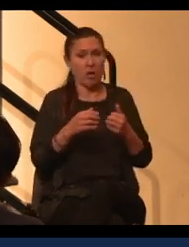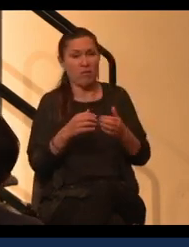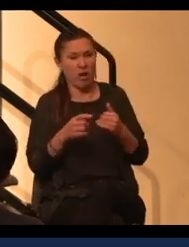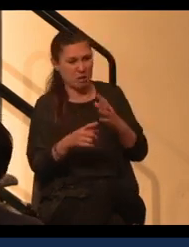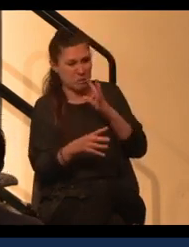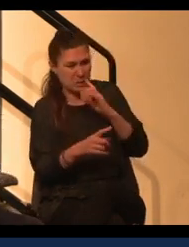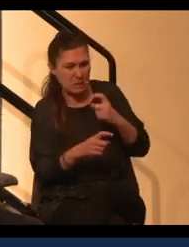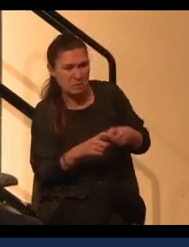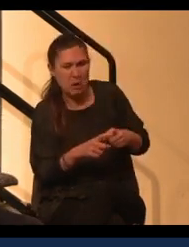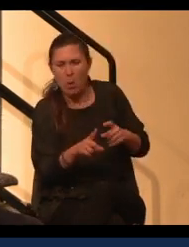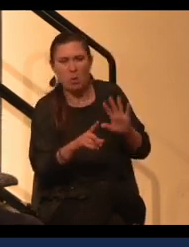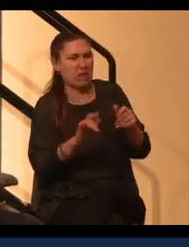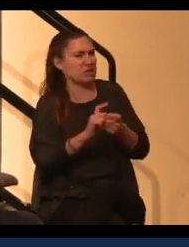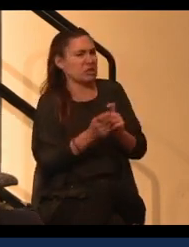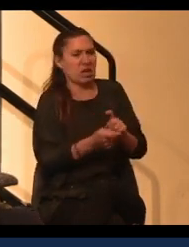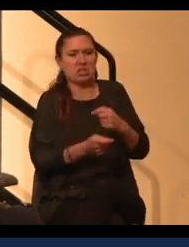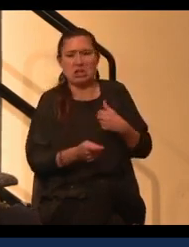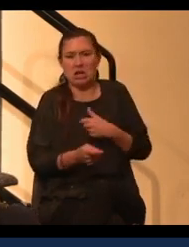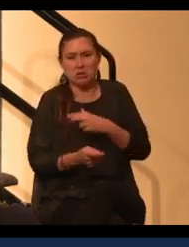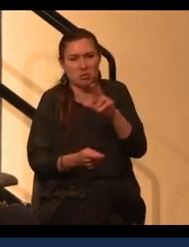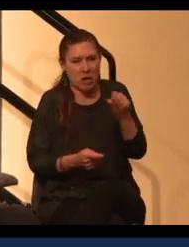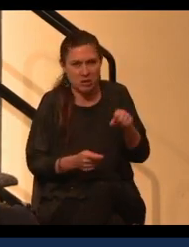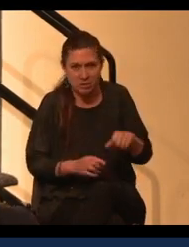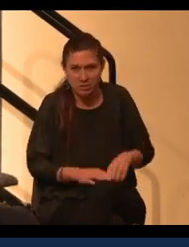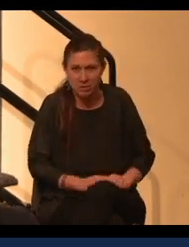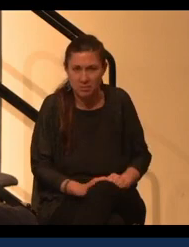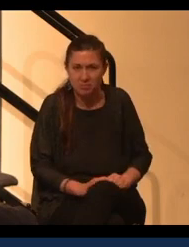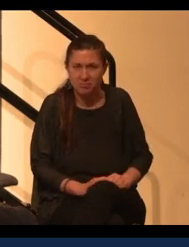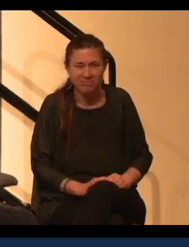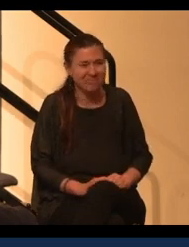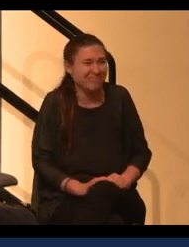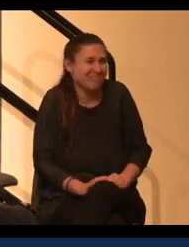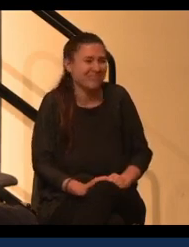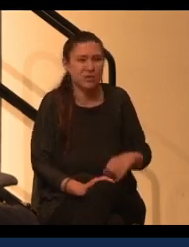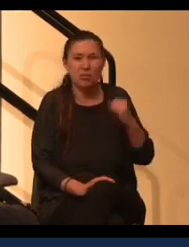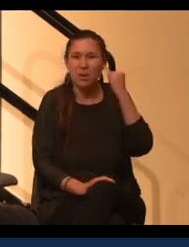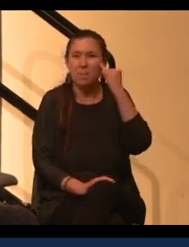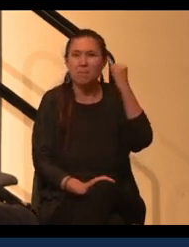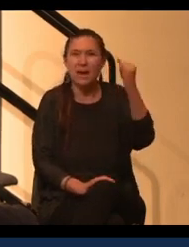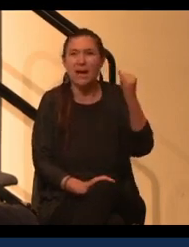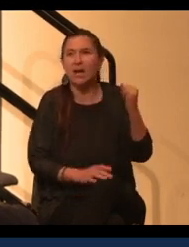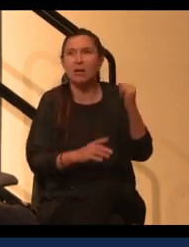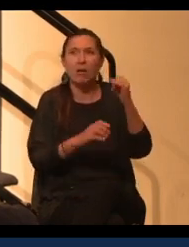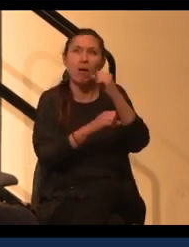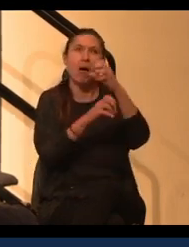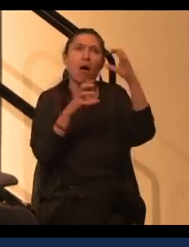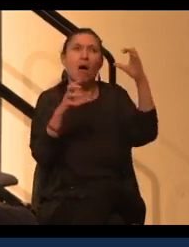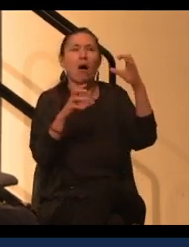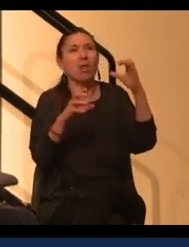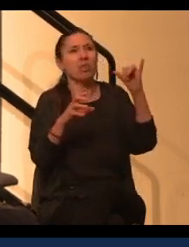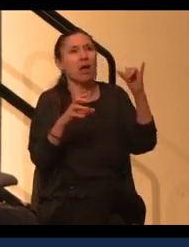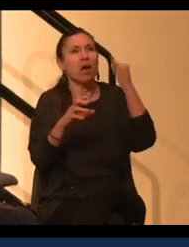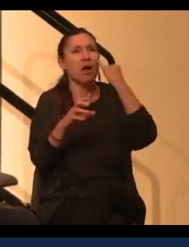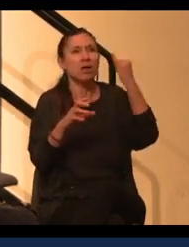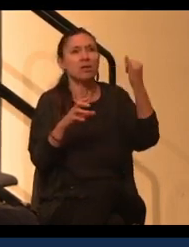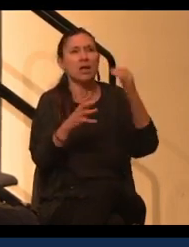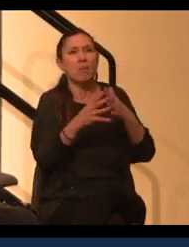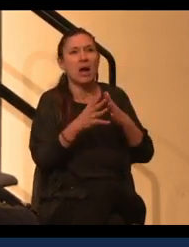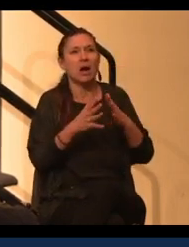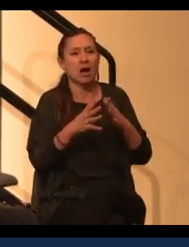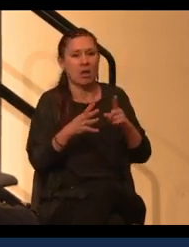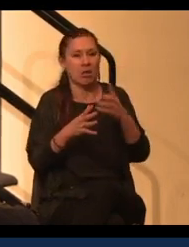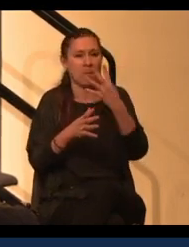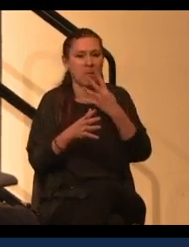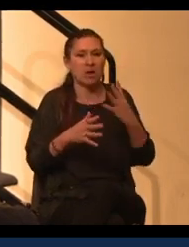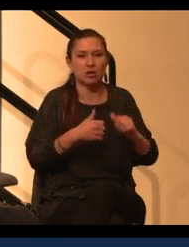Spanish? That's changing. So it's this imaginary of what is America that is being threatened by these immigrants and is